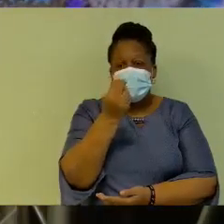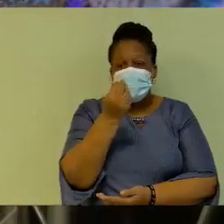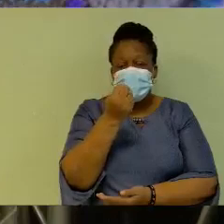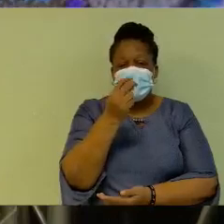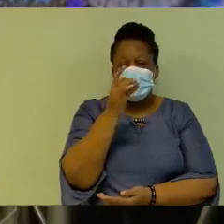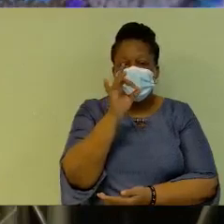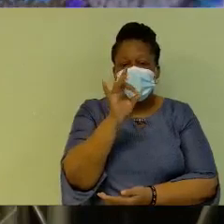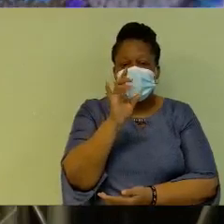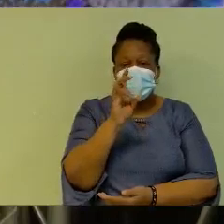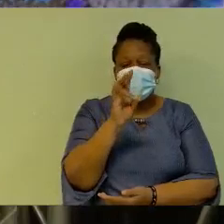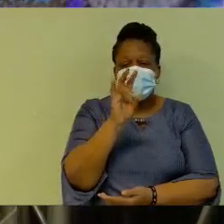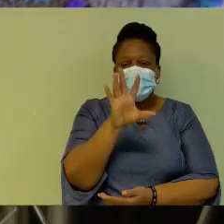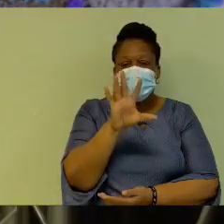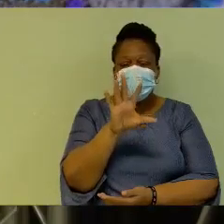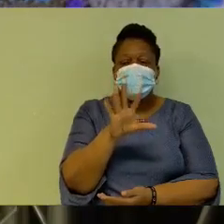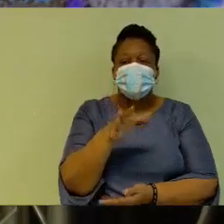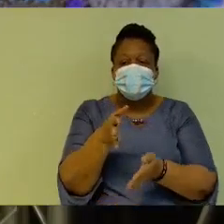467-1275. Thank you.